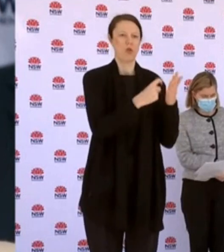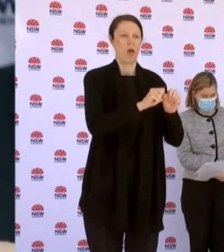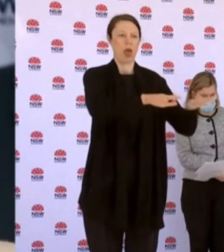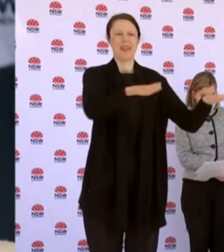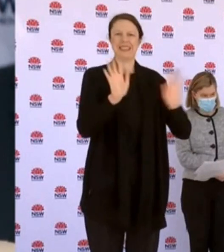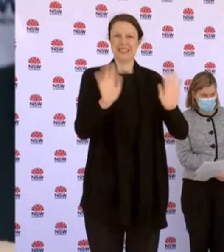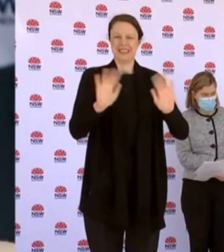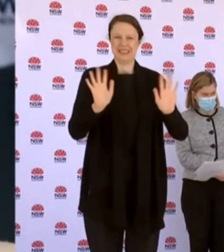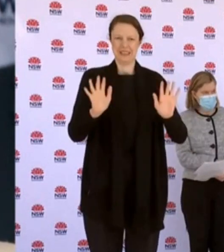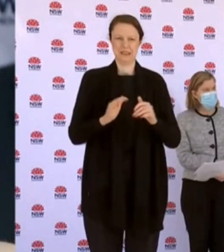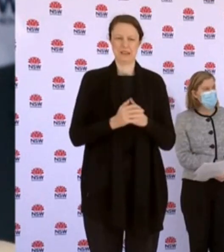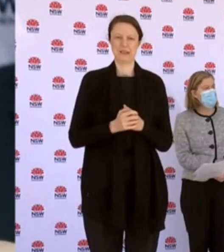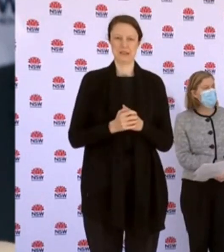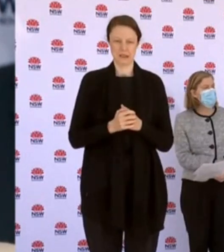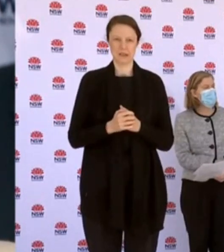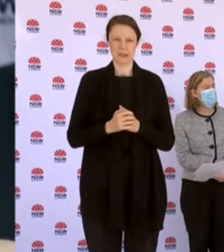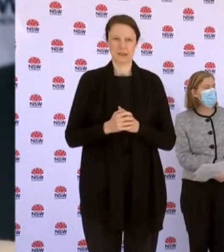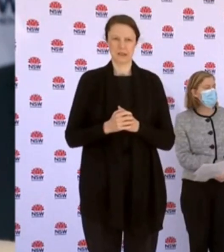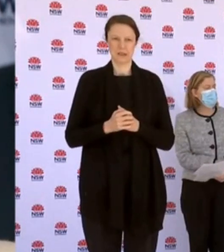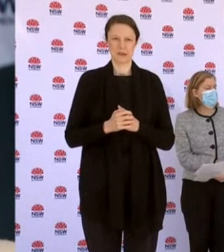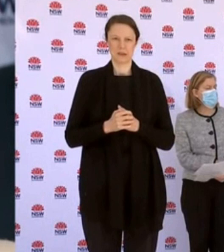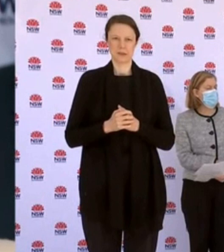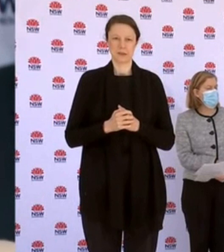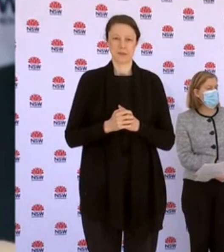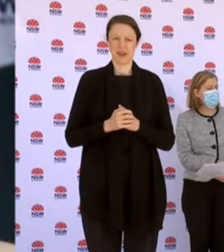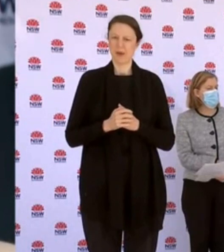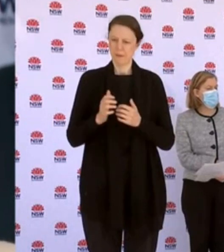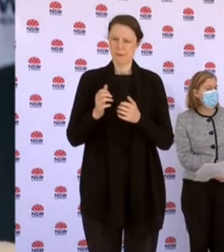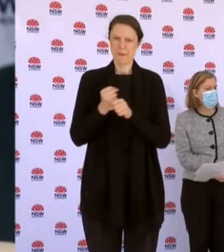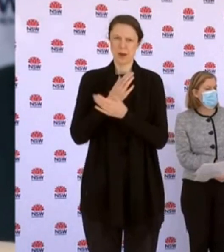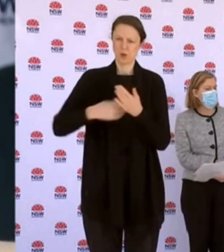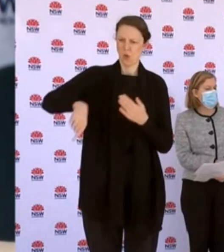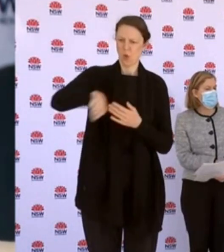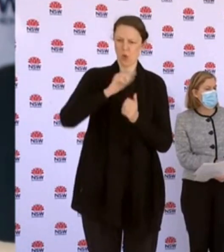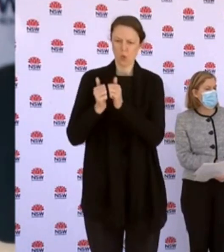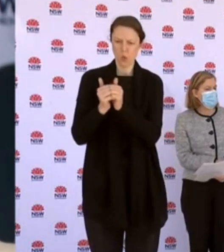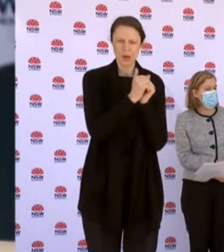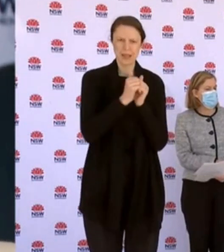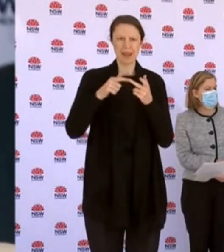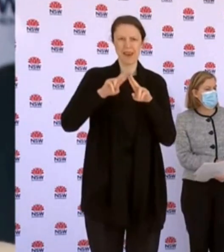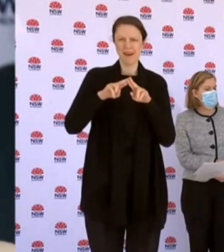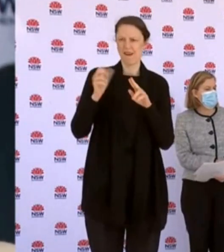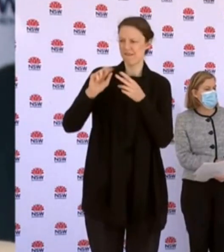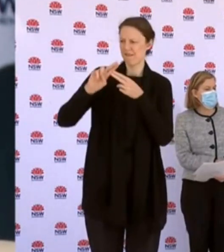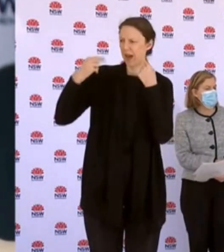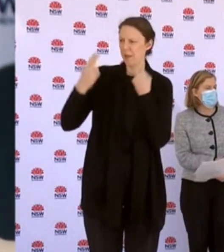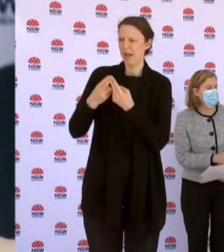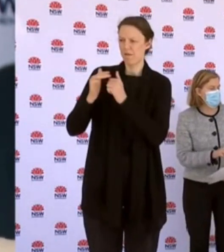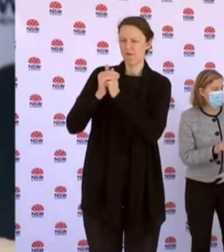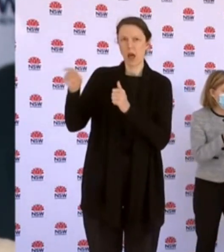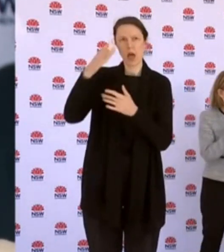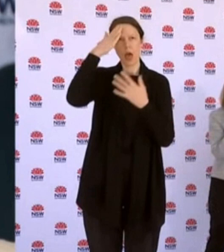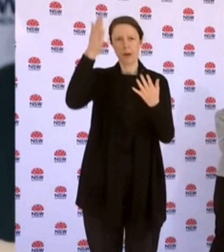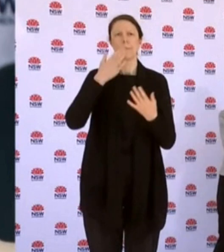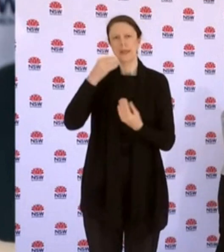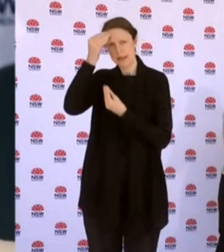that all of us work together, get the message out to make sure our friends and family and loved ones are protected. Thank you. Dr. Chant